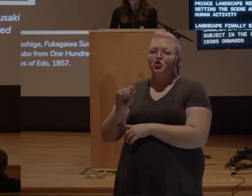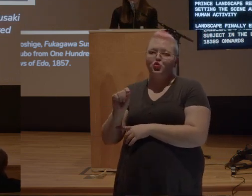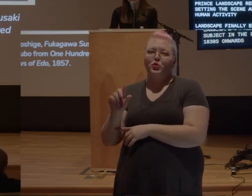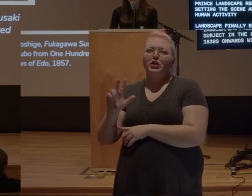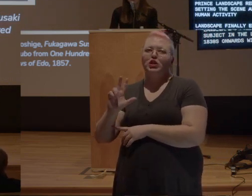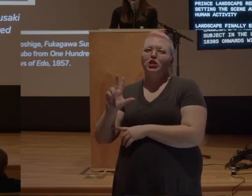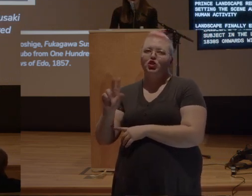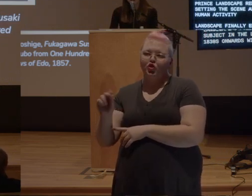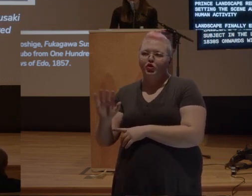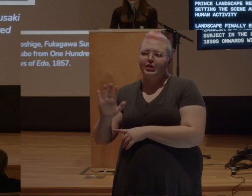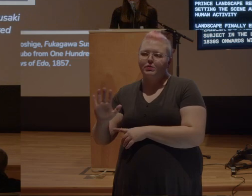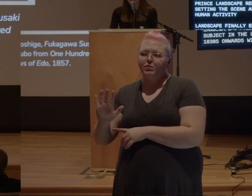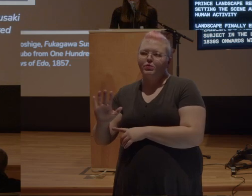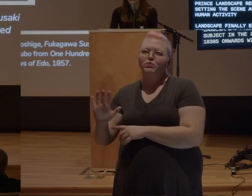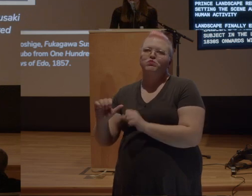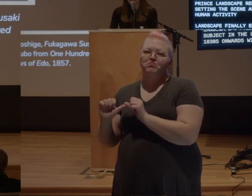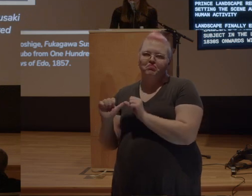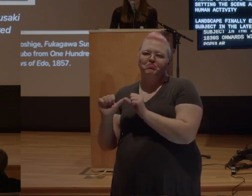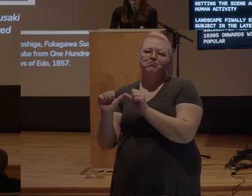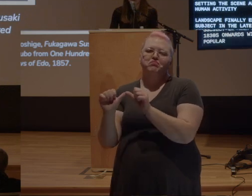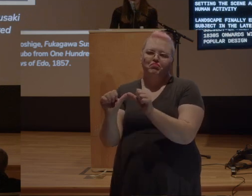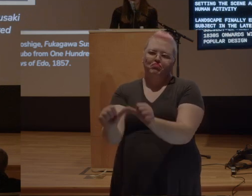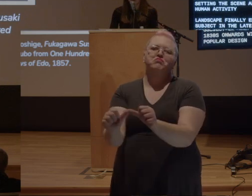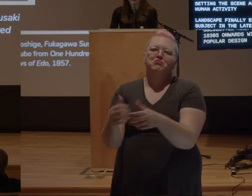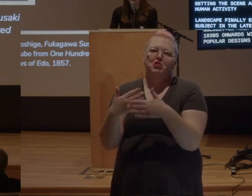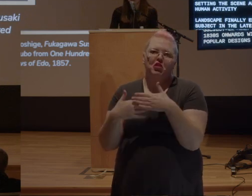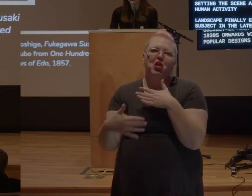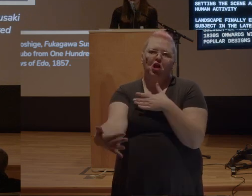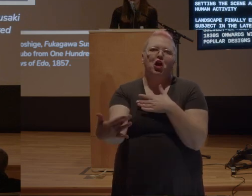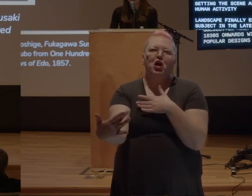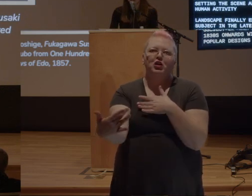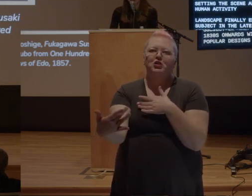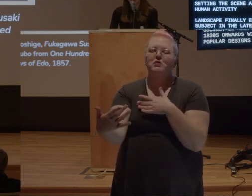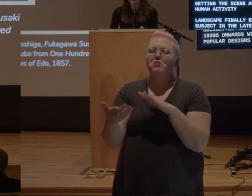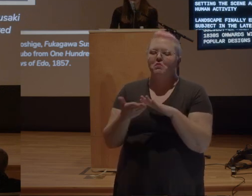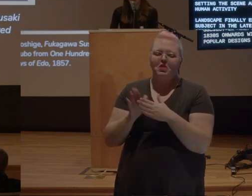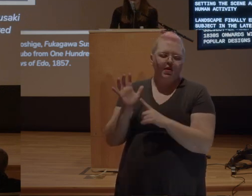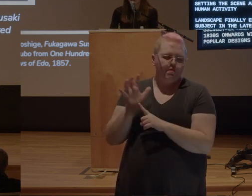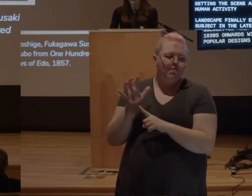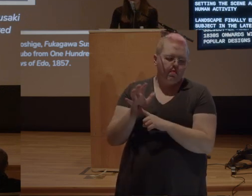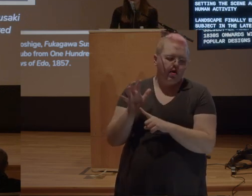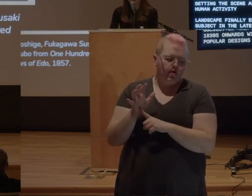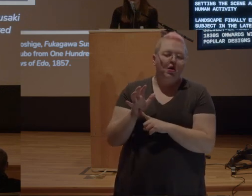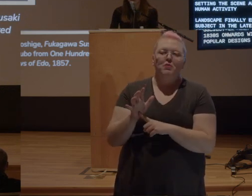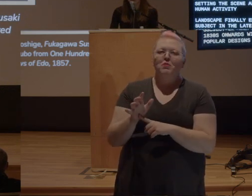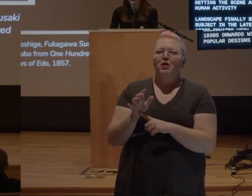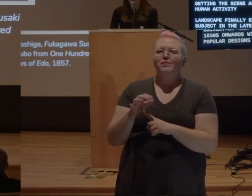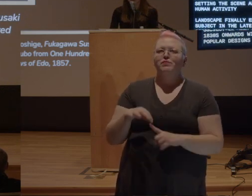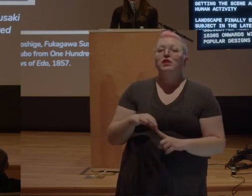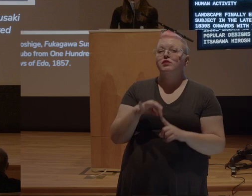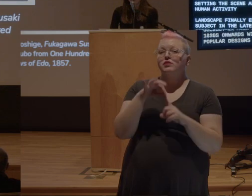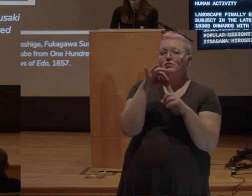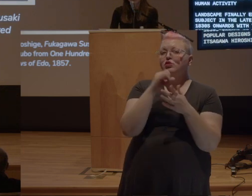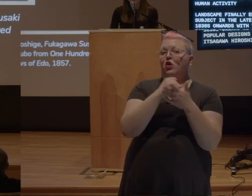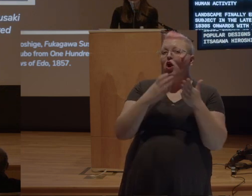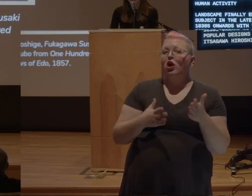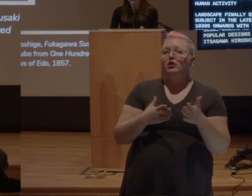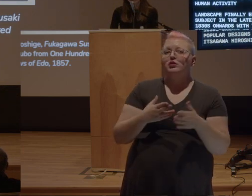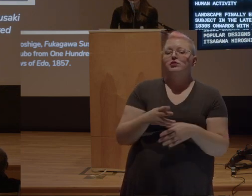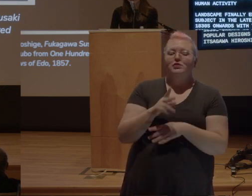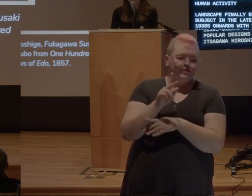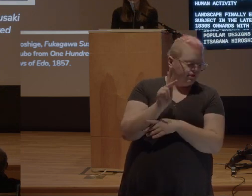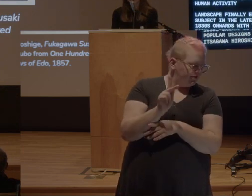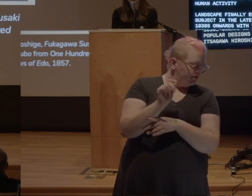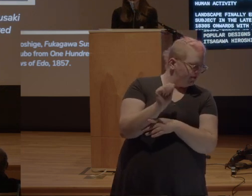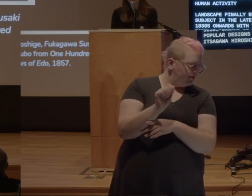the inventive and wildly popular designs of Katsushika Hokusai and Utagawa Hiroshige. The reasons for